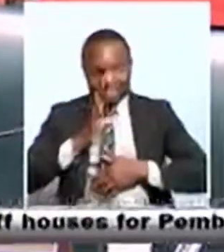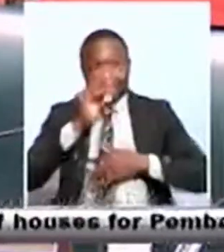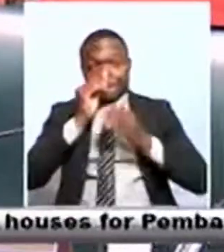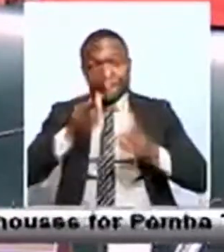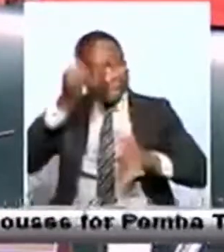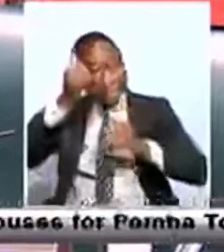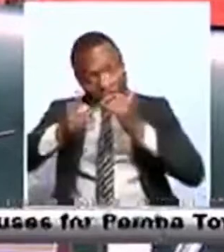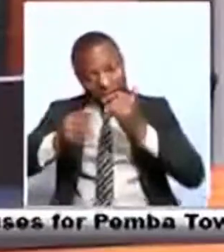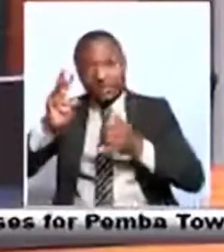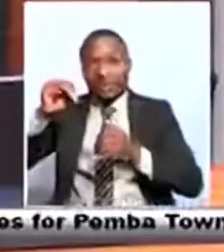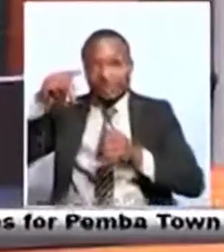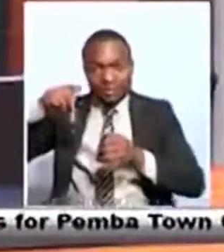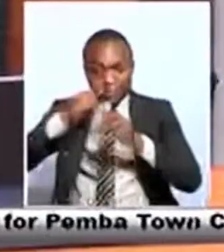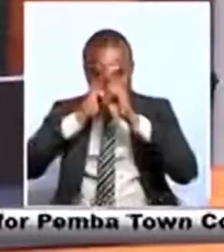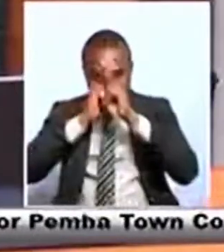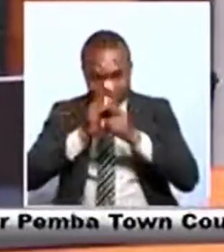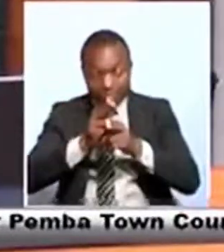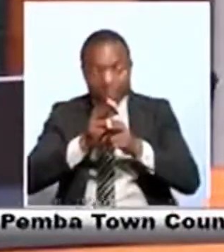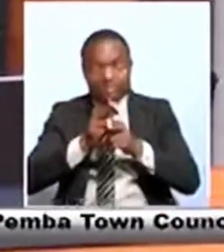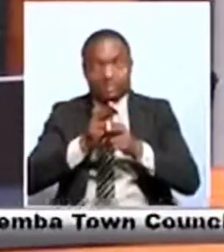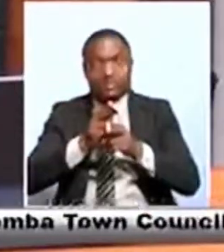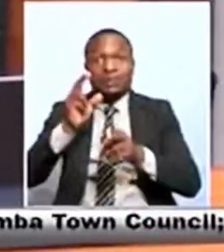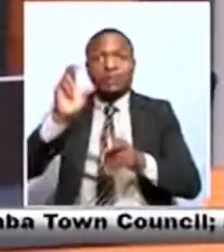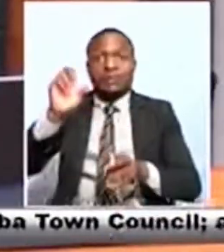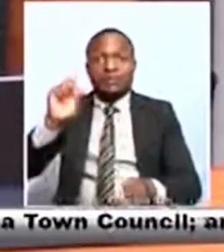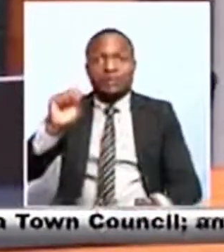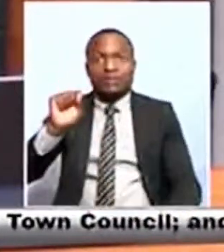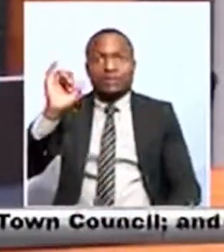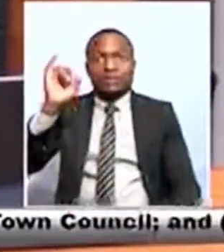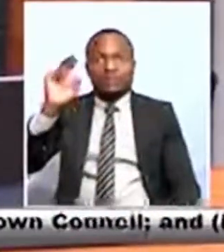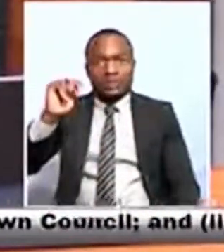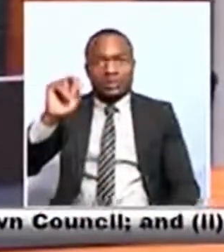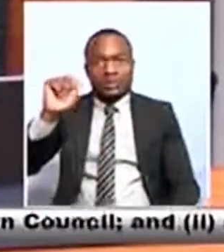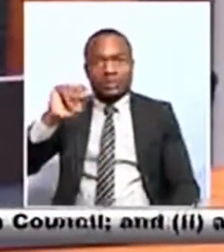last member, the Honorable Member for Sinazongwe.